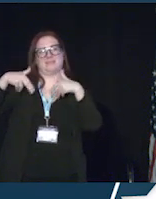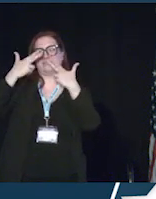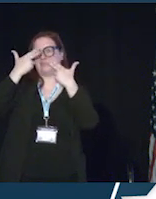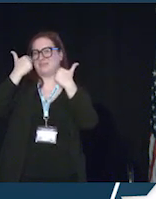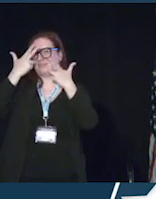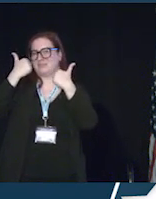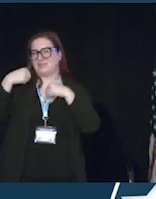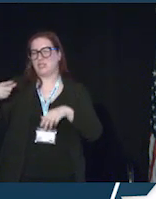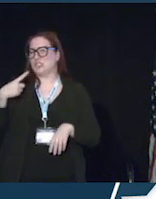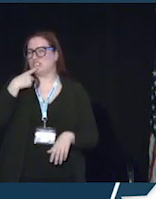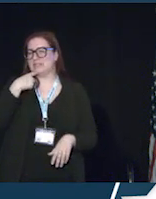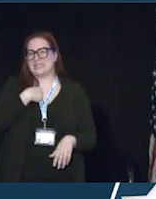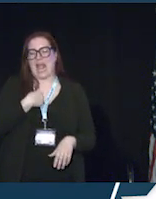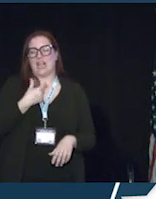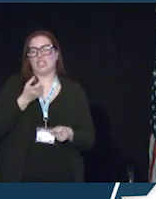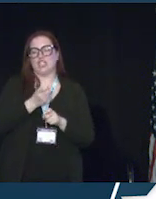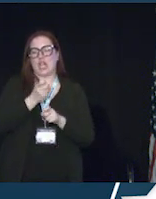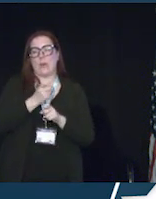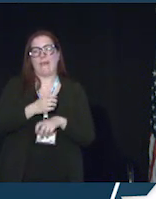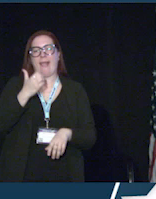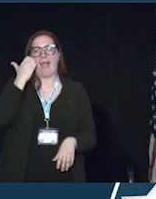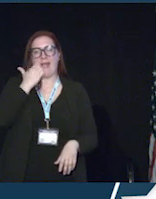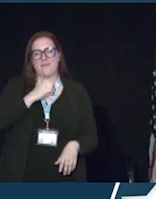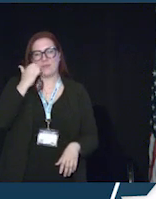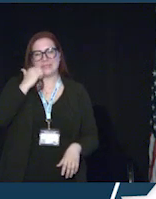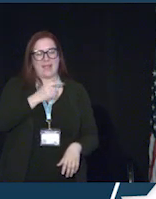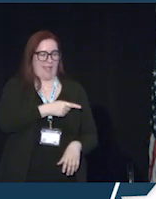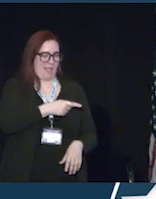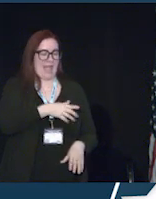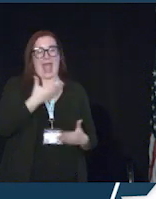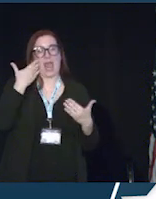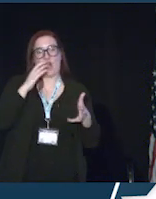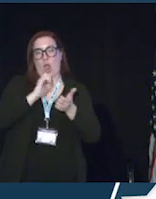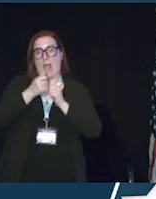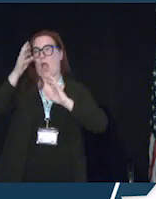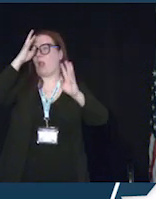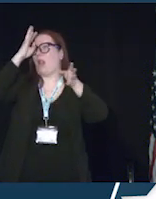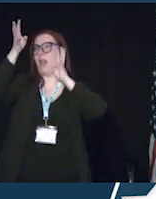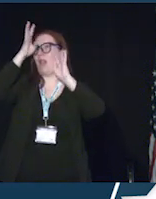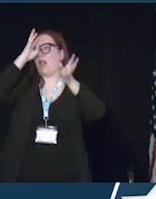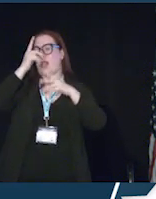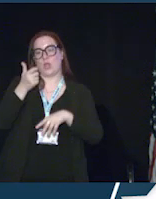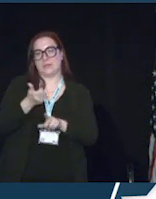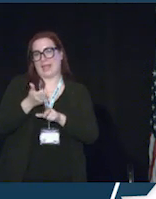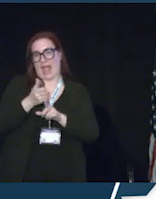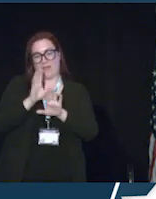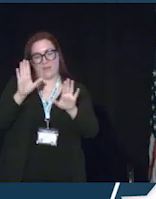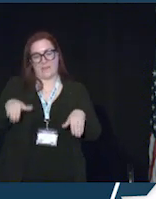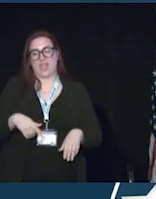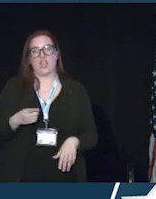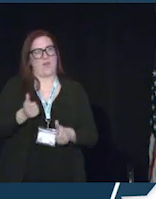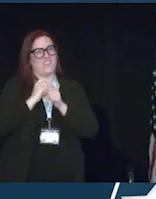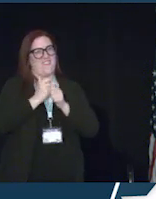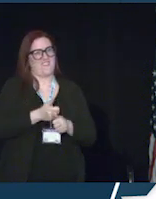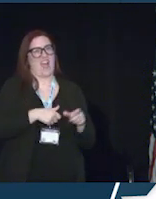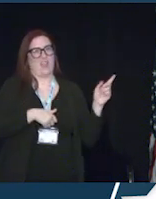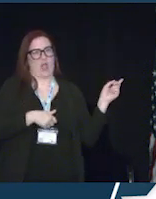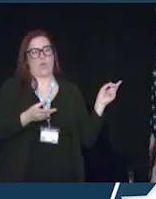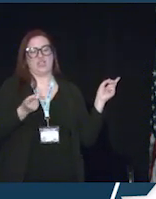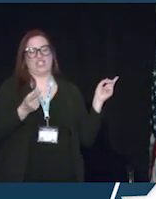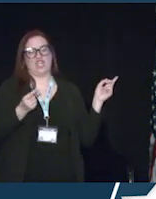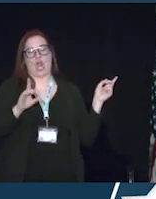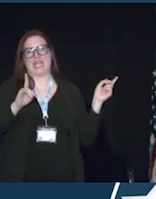You tell a joke every single day. I don't know how you come up with them, but you gotta follow Doggy Delights